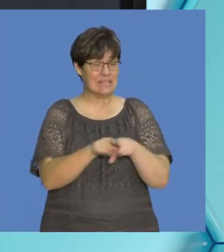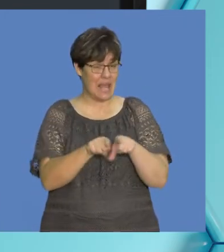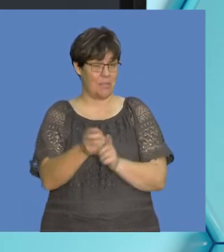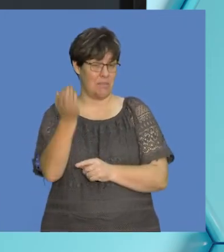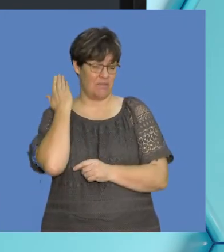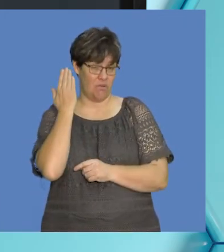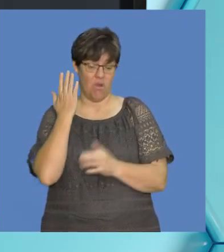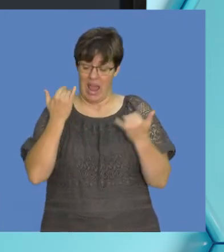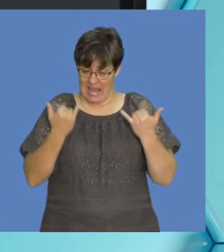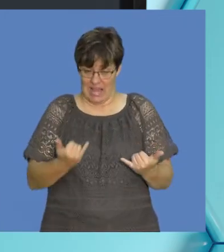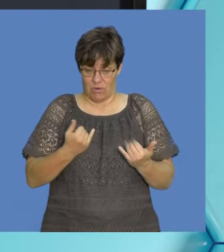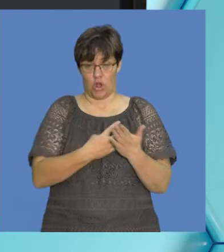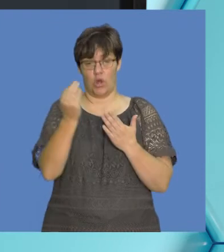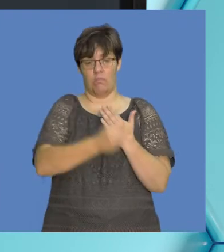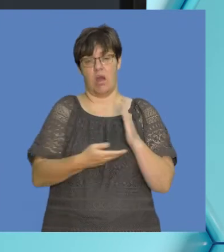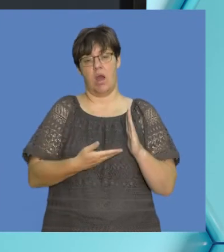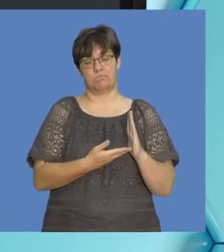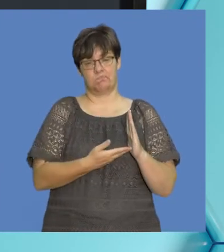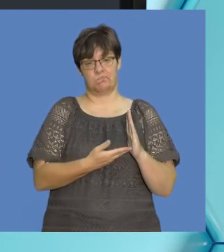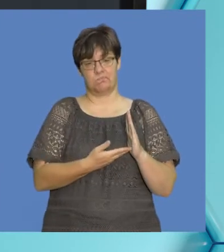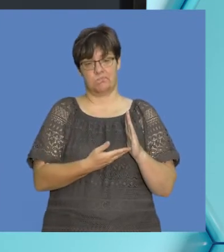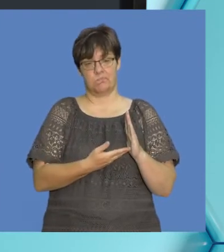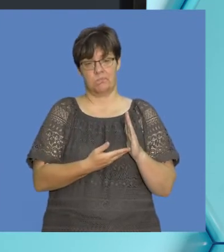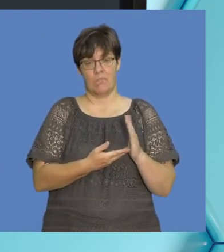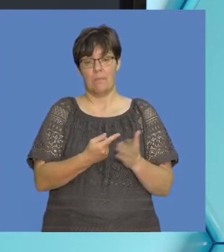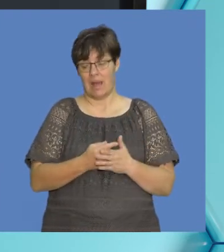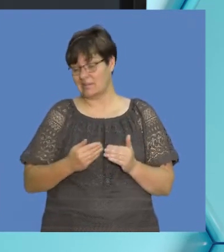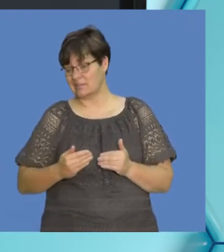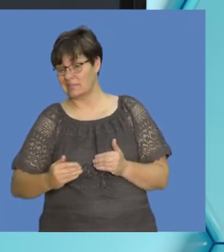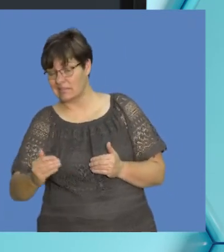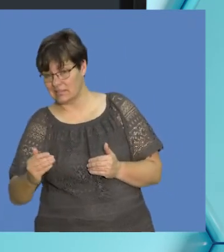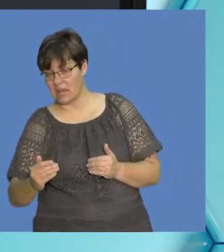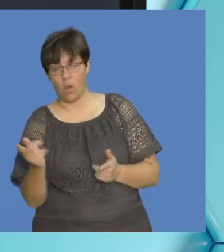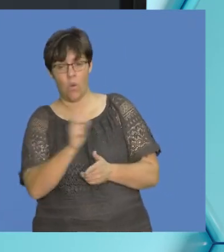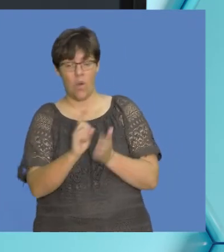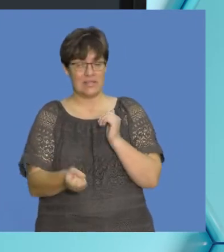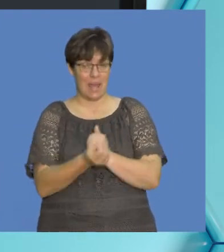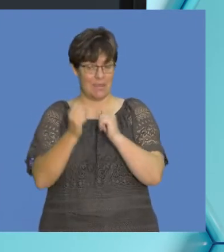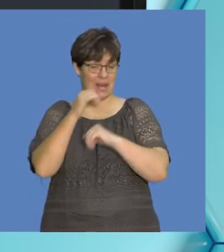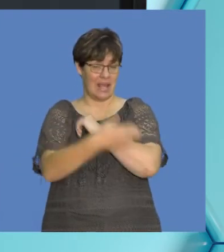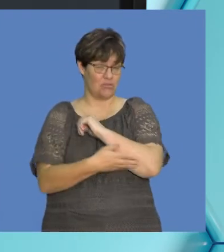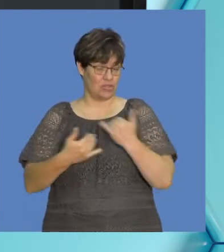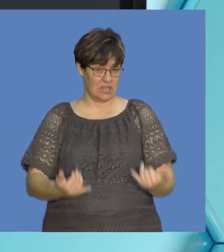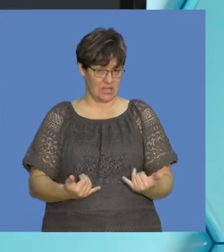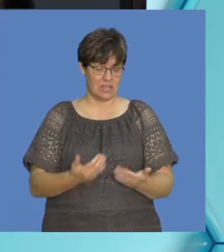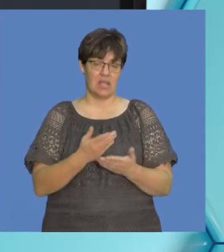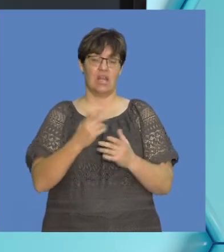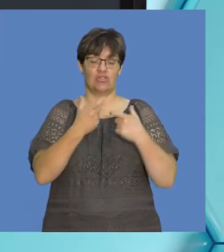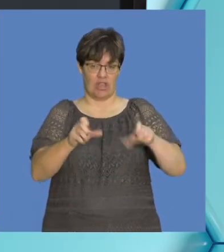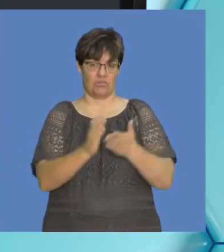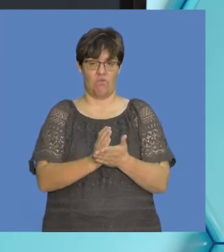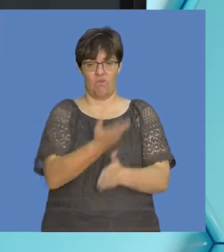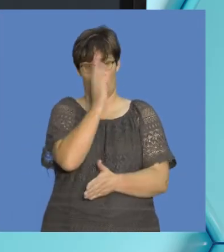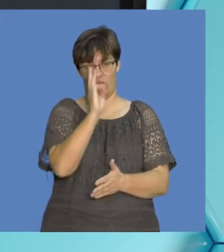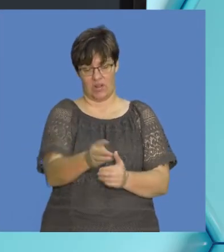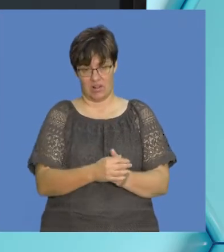you, currently in the curriculum, but the latest trend in terms of what's happening in the country, it's moving out